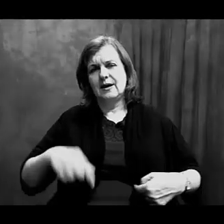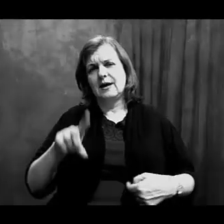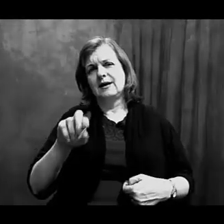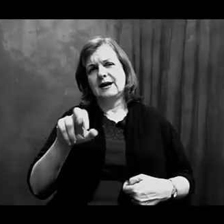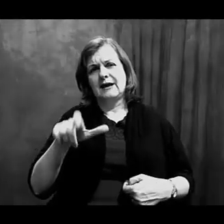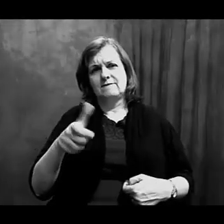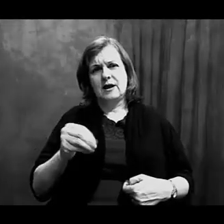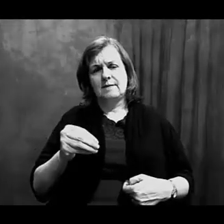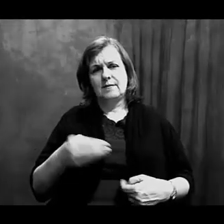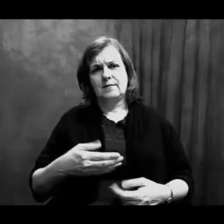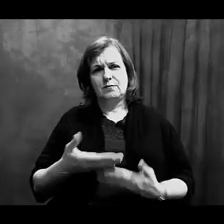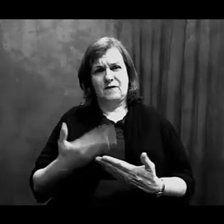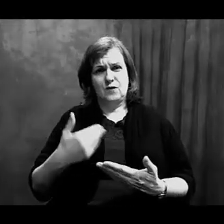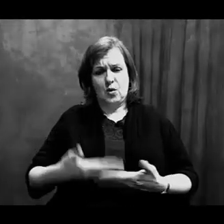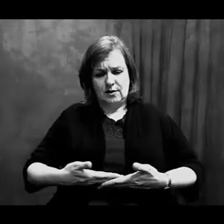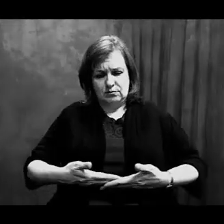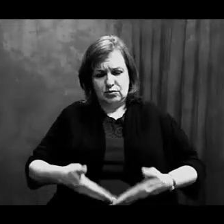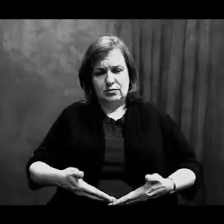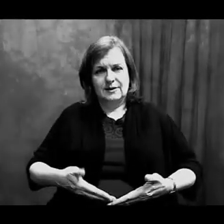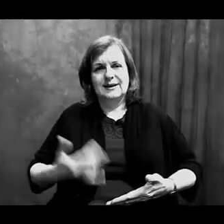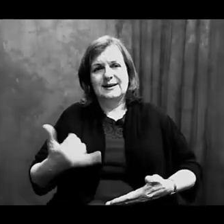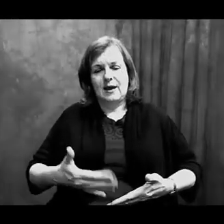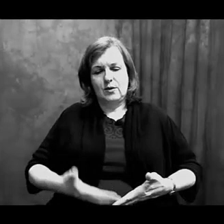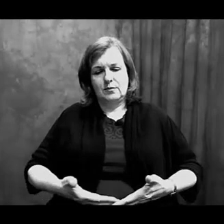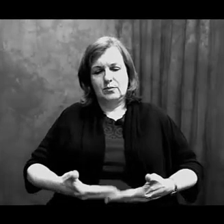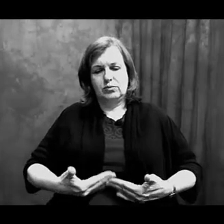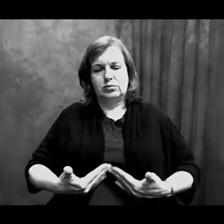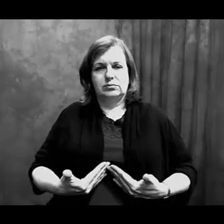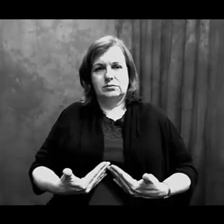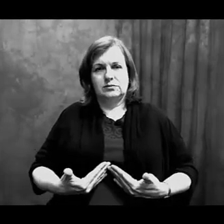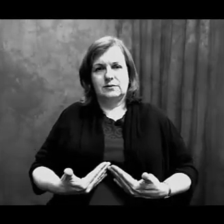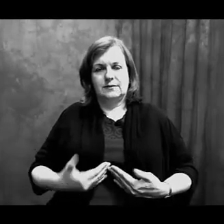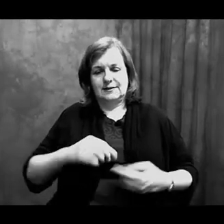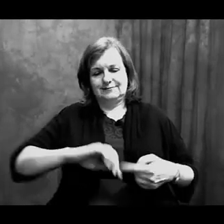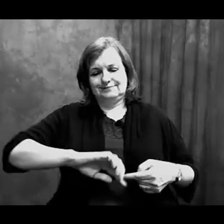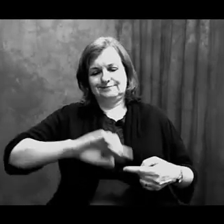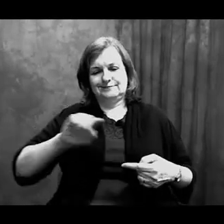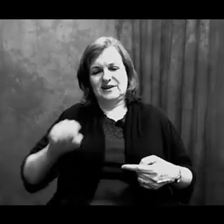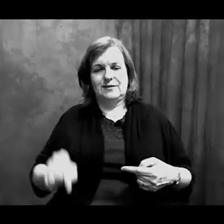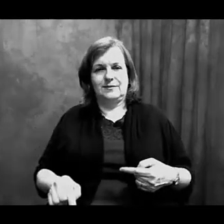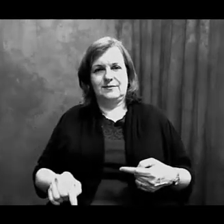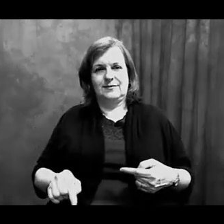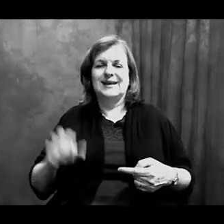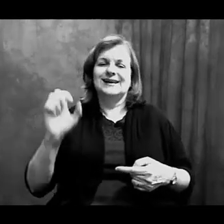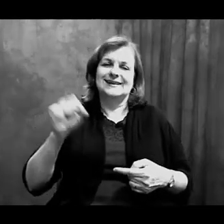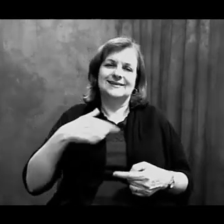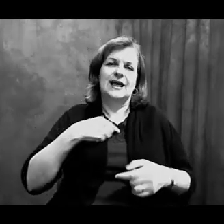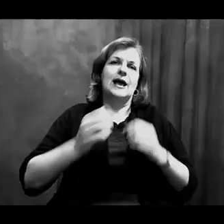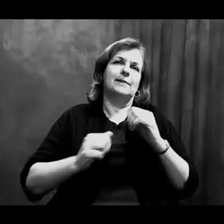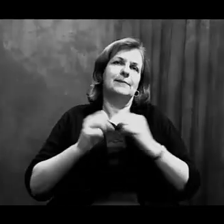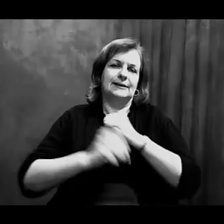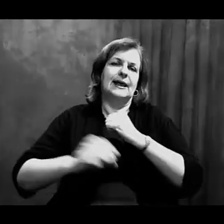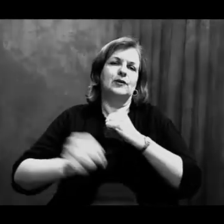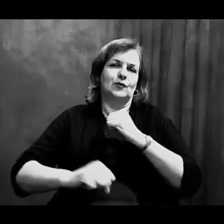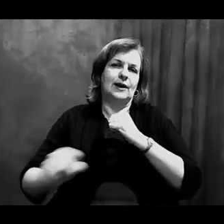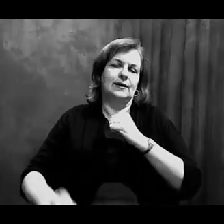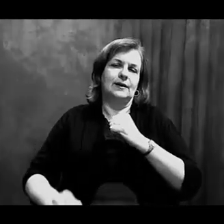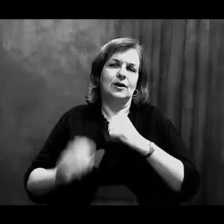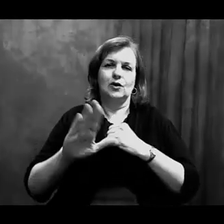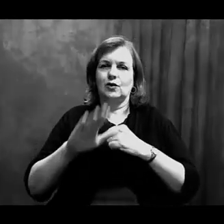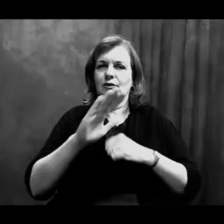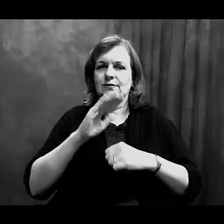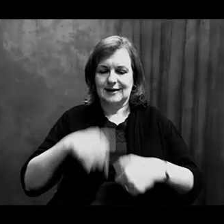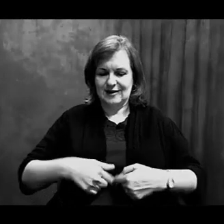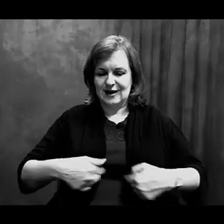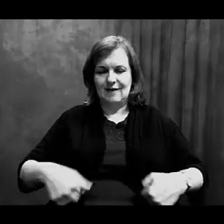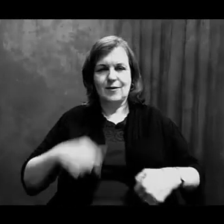going from this to this. Now, yes, this is extreme. Yours doesn't move quite this